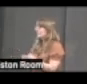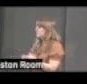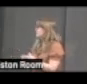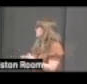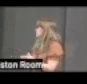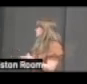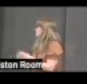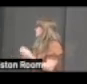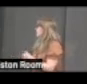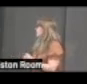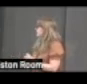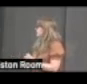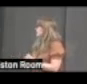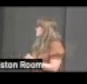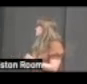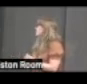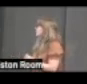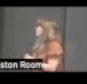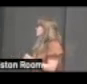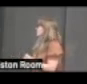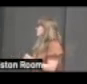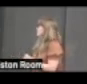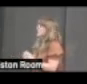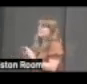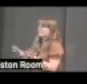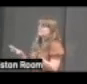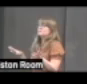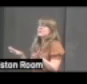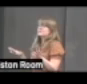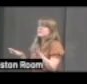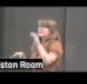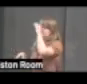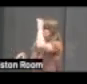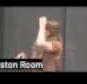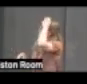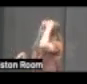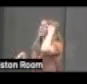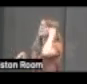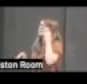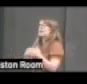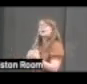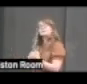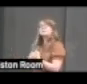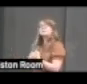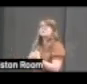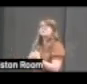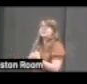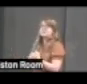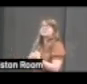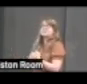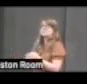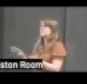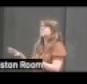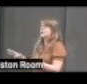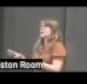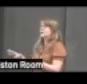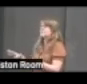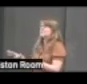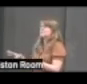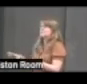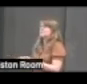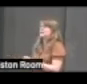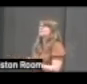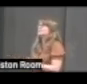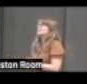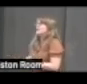have competition, but in captivity, we don't, and we've removed that entirely. In fact, the Chinese actively manage them to not have the